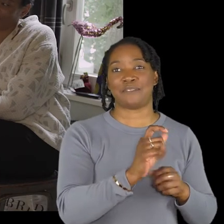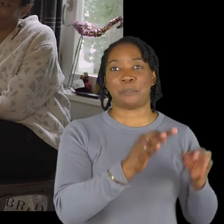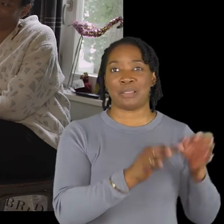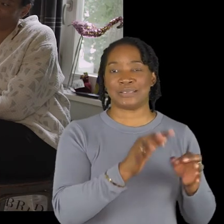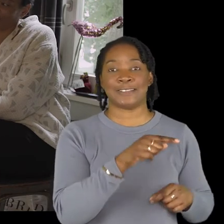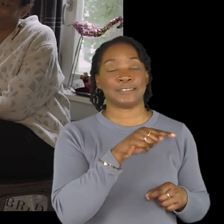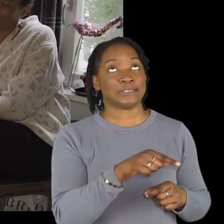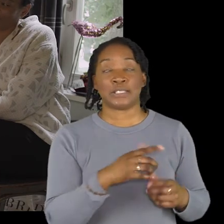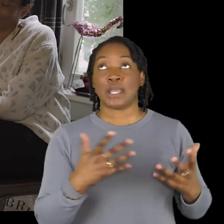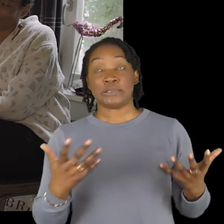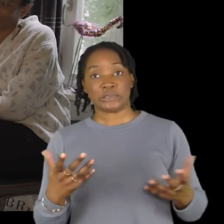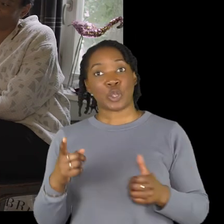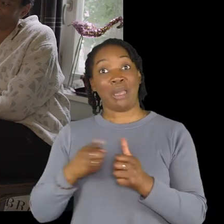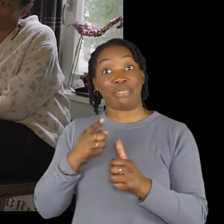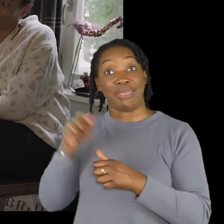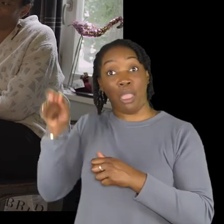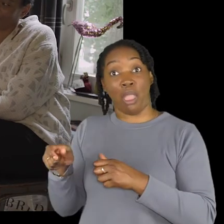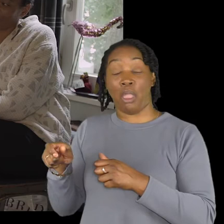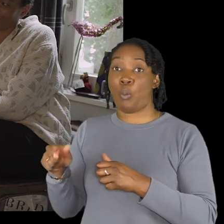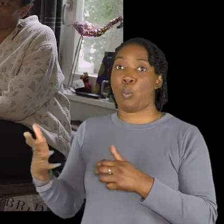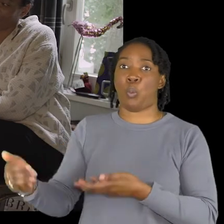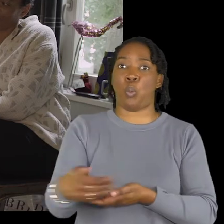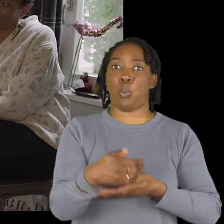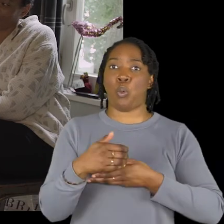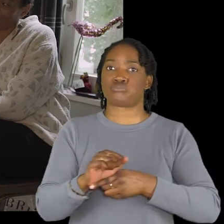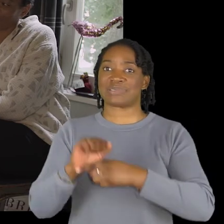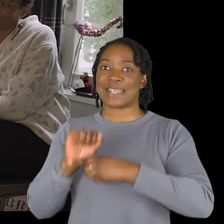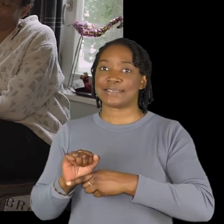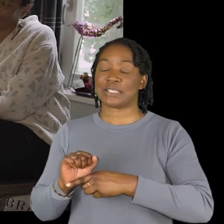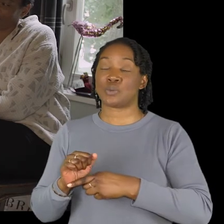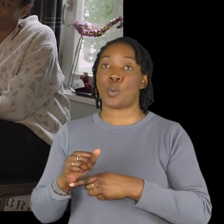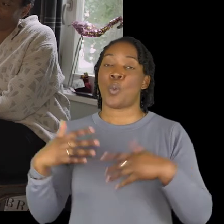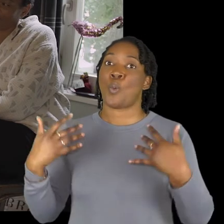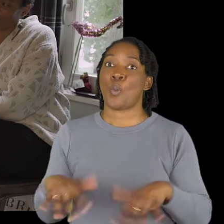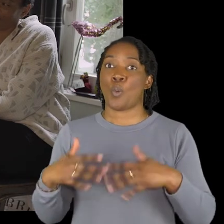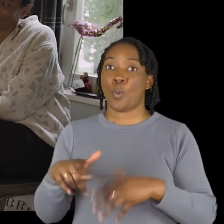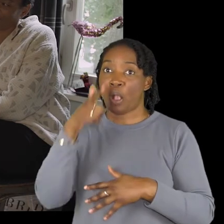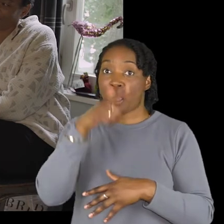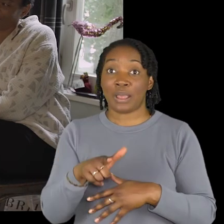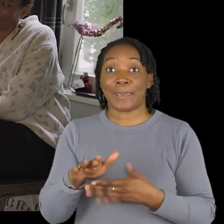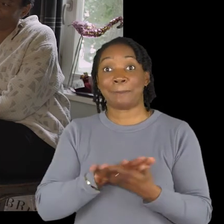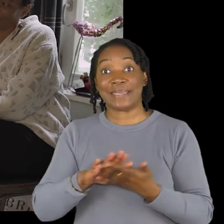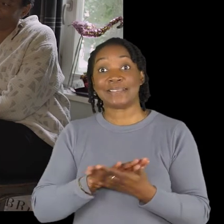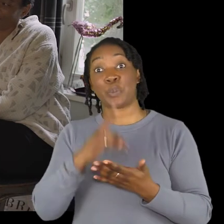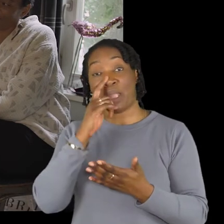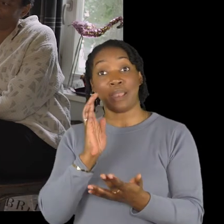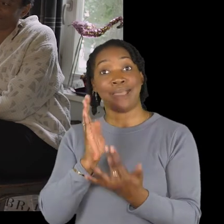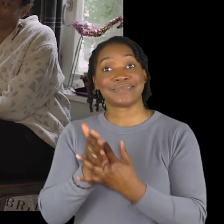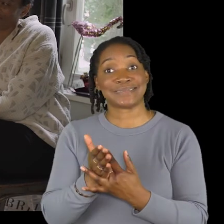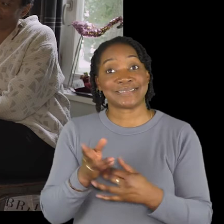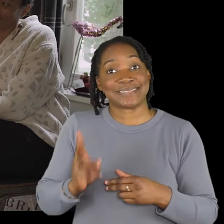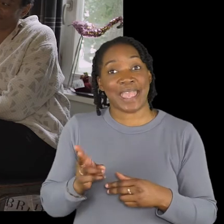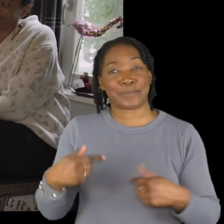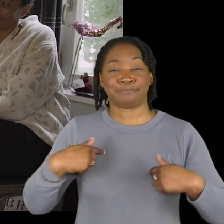and due to Althea's tenaciousness, it did survive and ultimately got the space at Goldsmiths. And I was